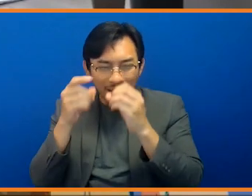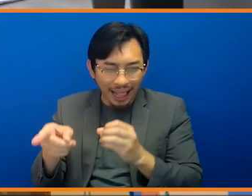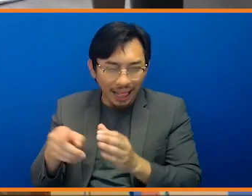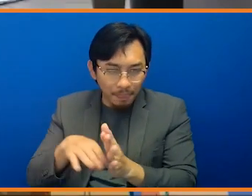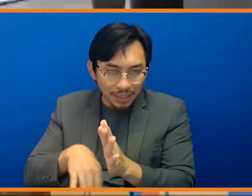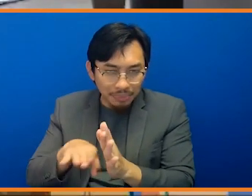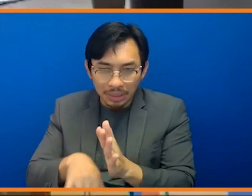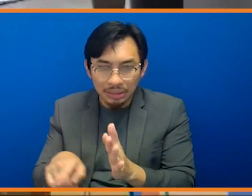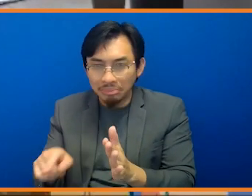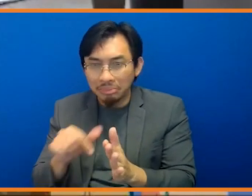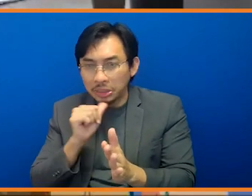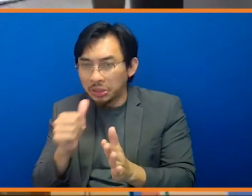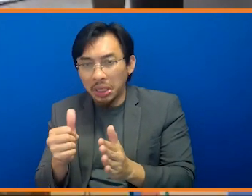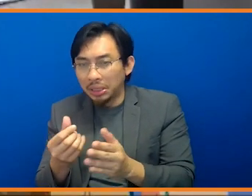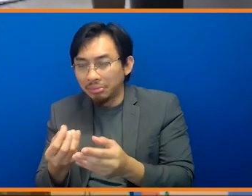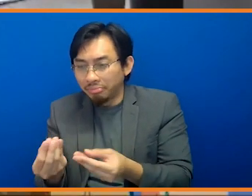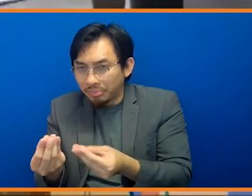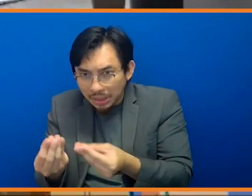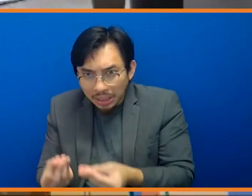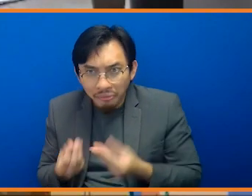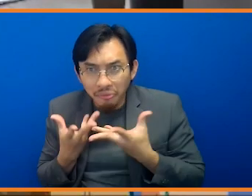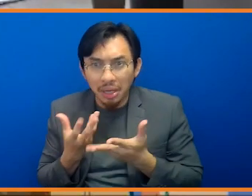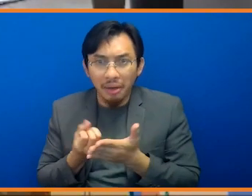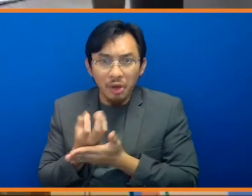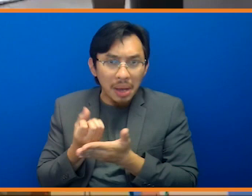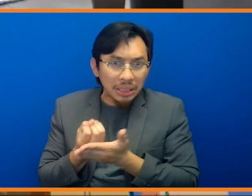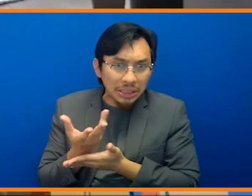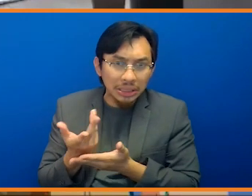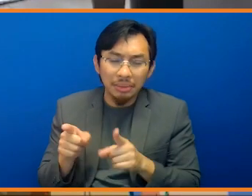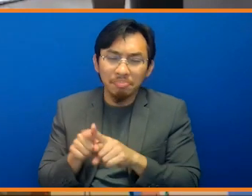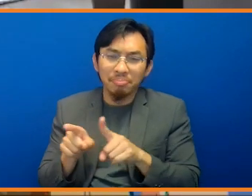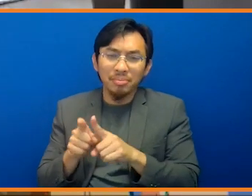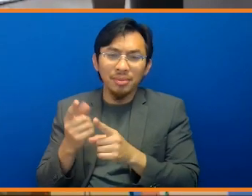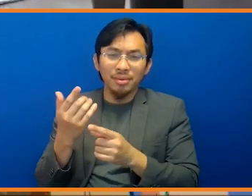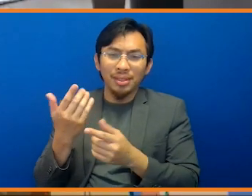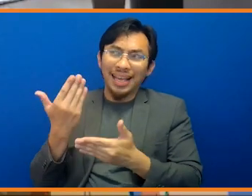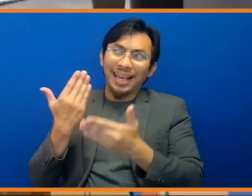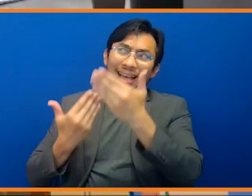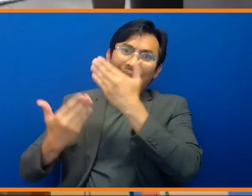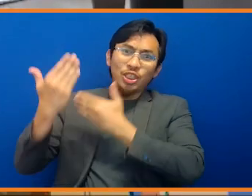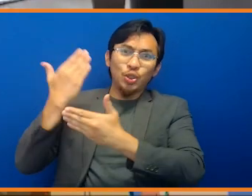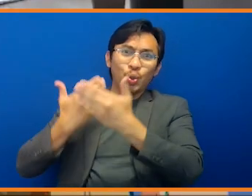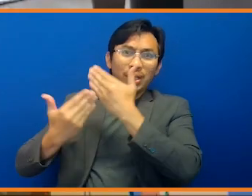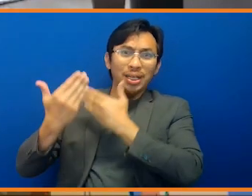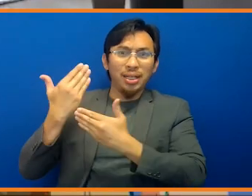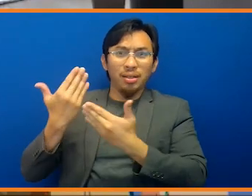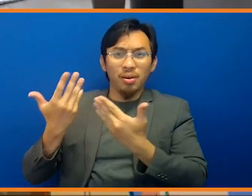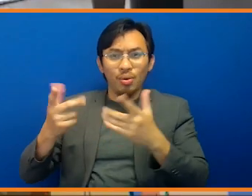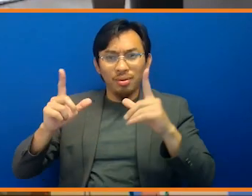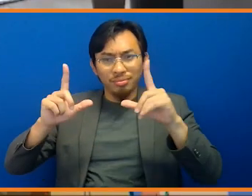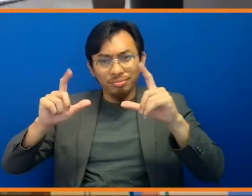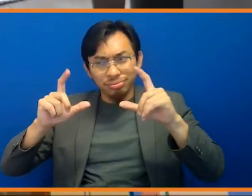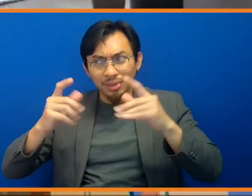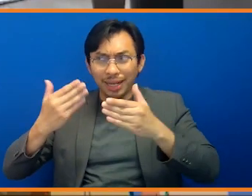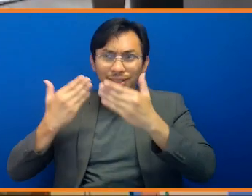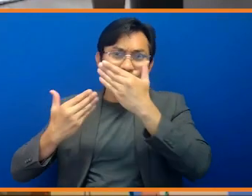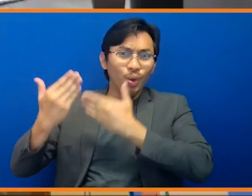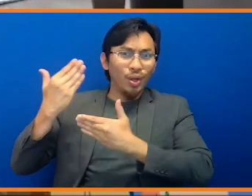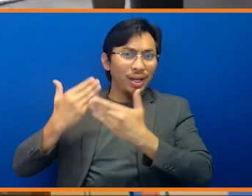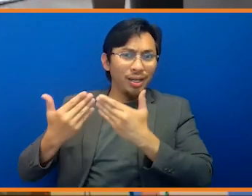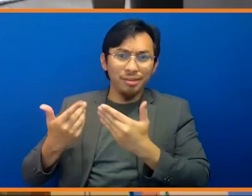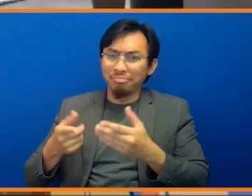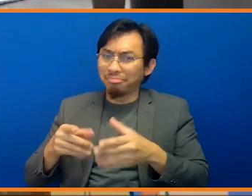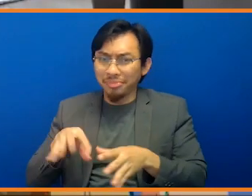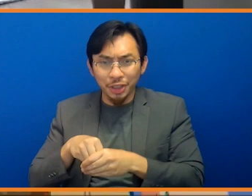it is not tell us about the informations like the historical informations in the photograph itself.